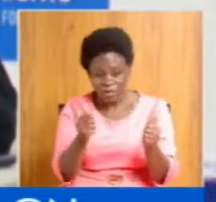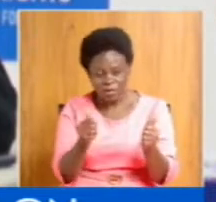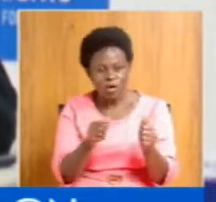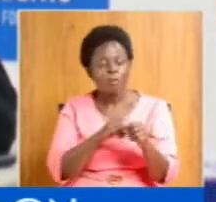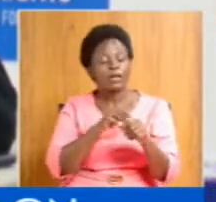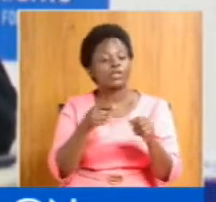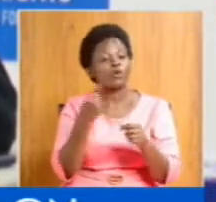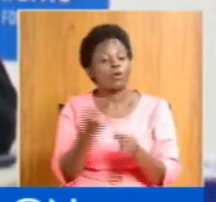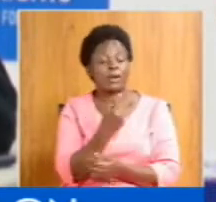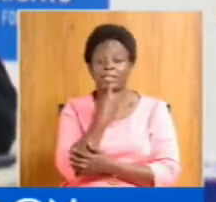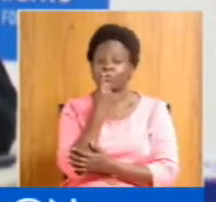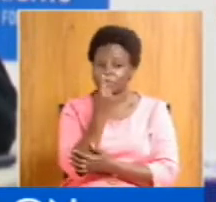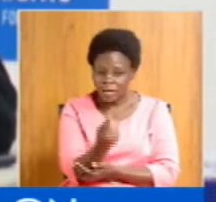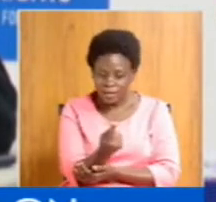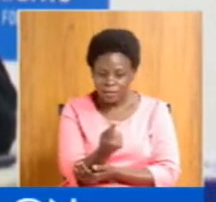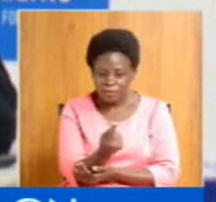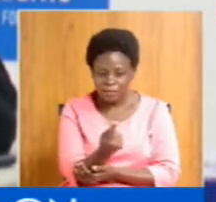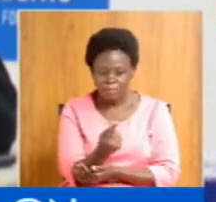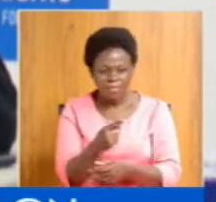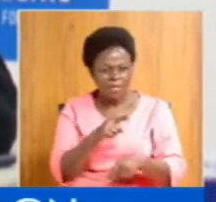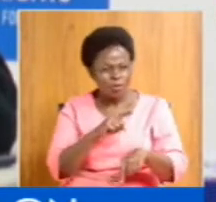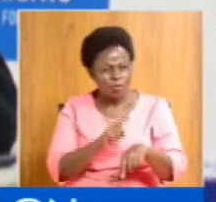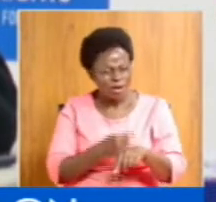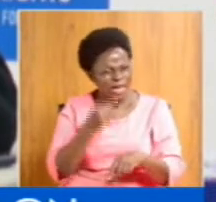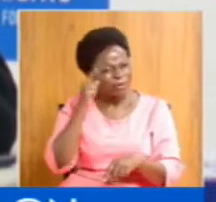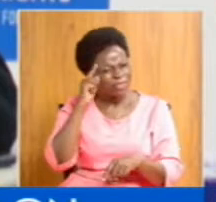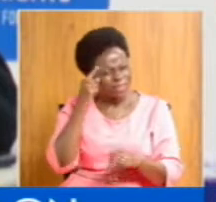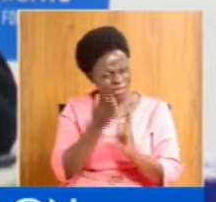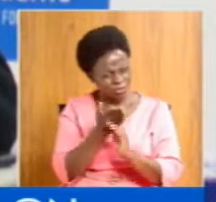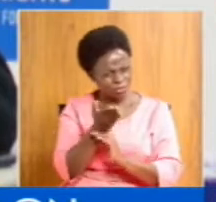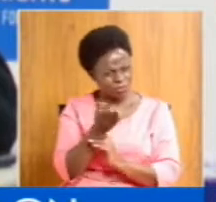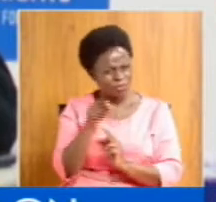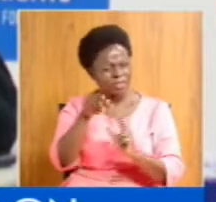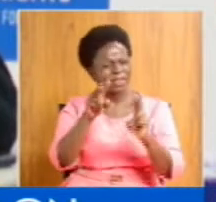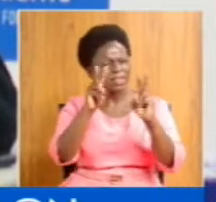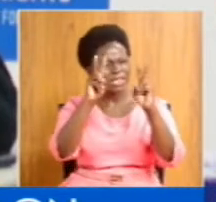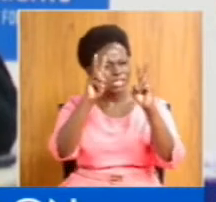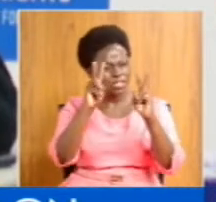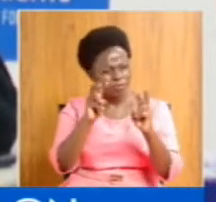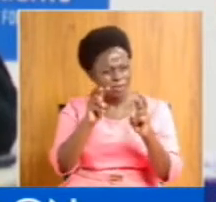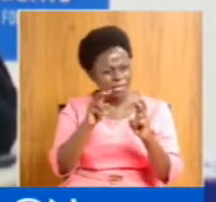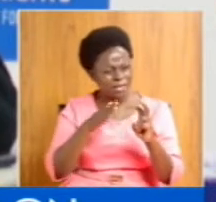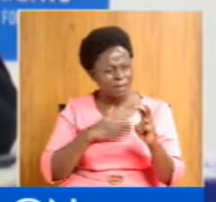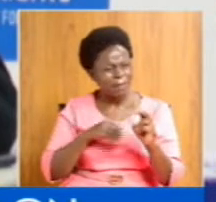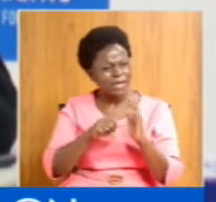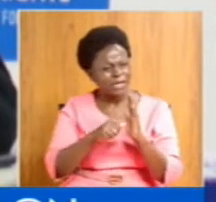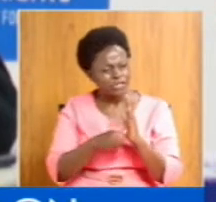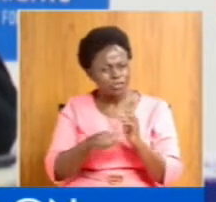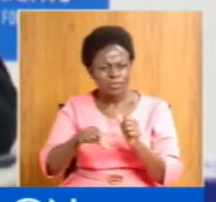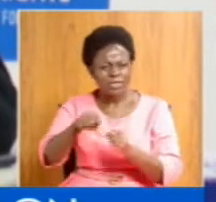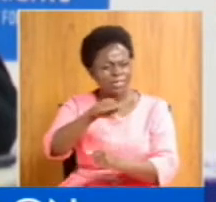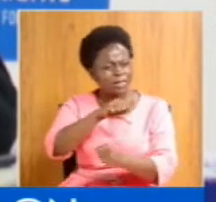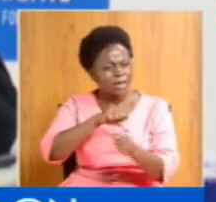to state that when I was thinking through this particular topic, my concern was around